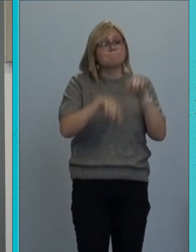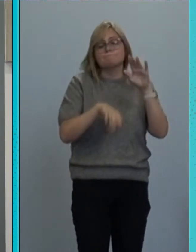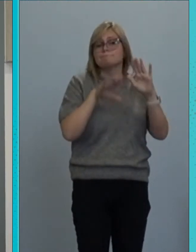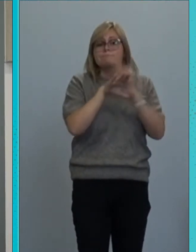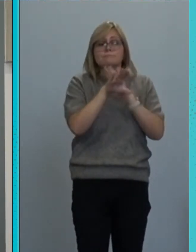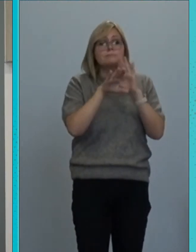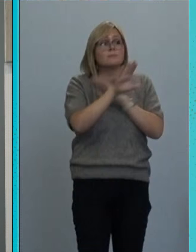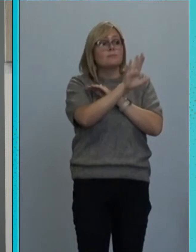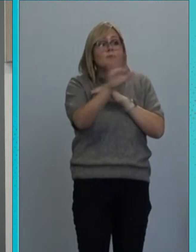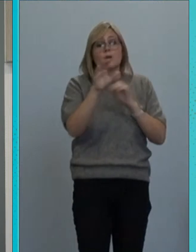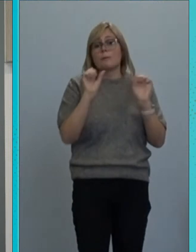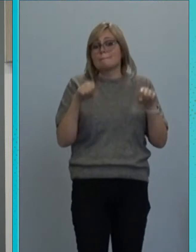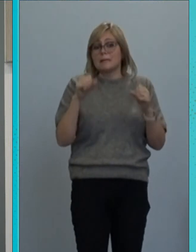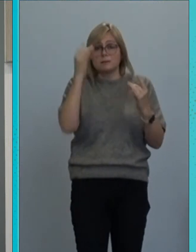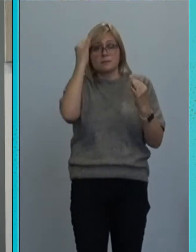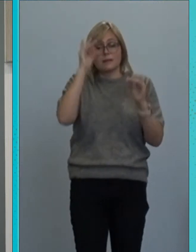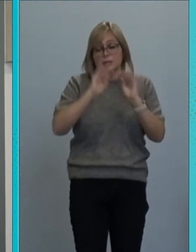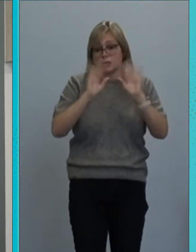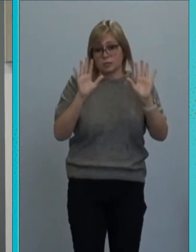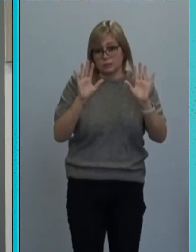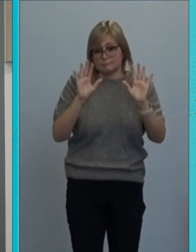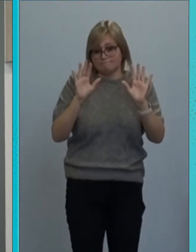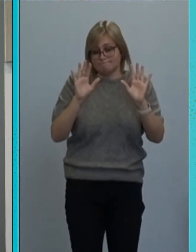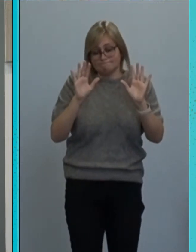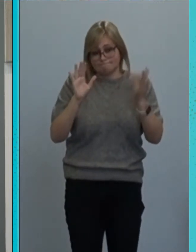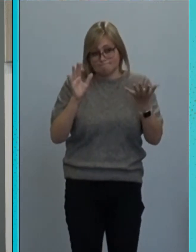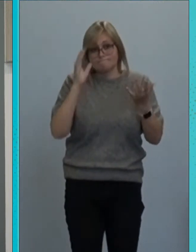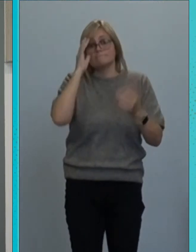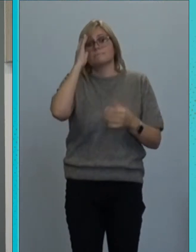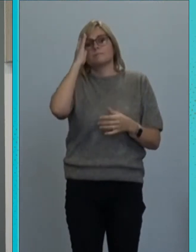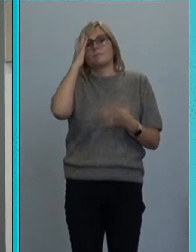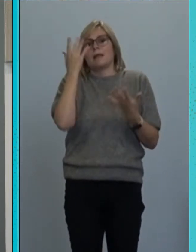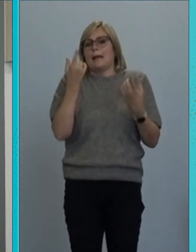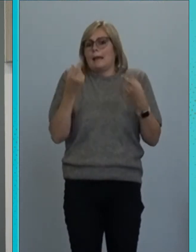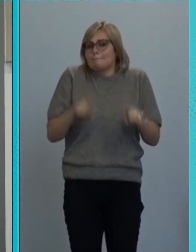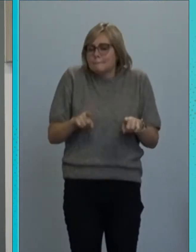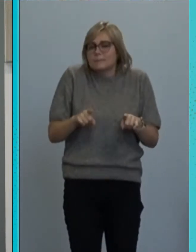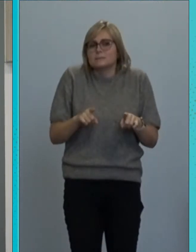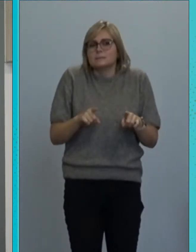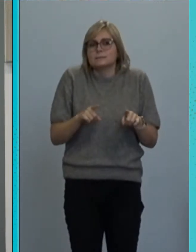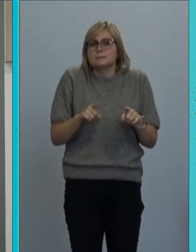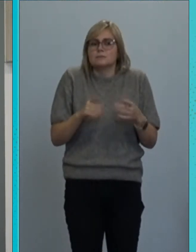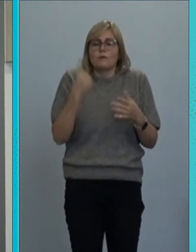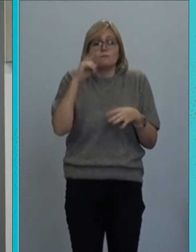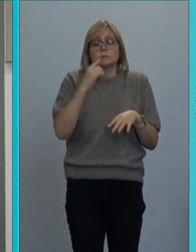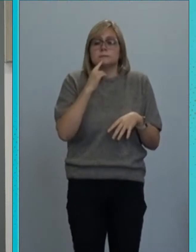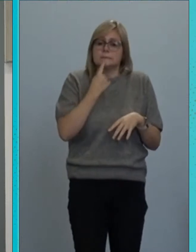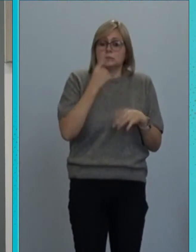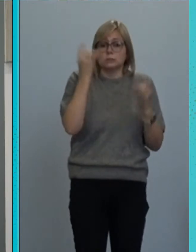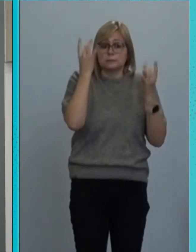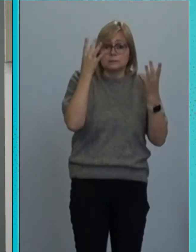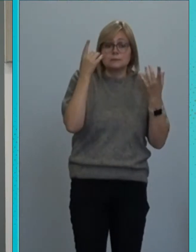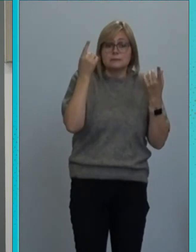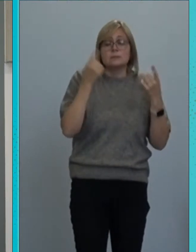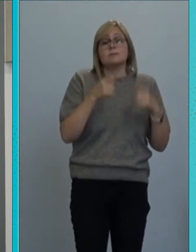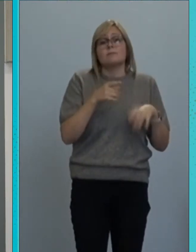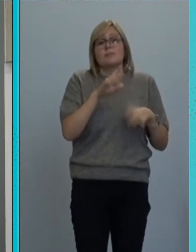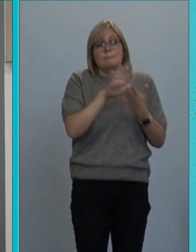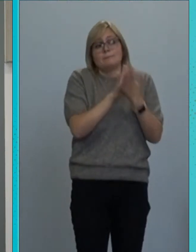the ability to think clearly. They become, in the most severe cases, mentally